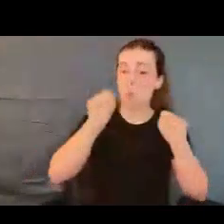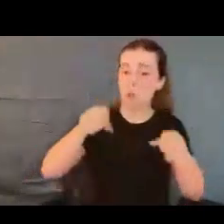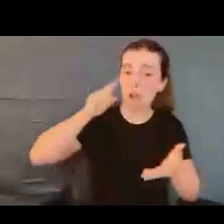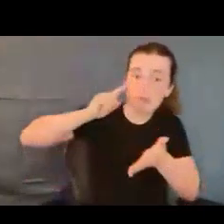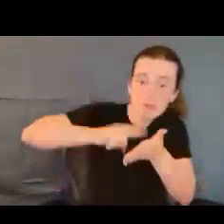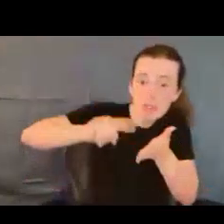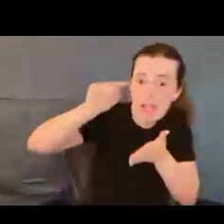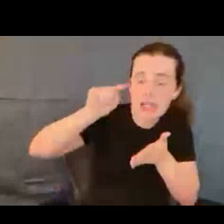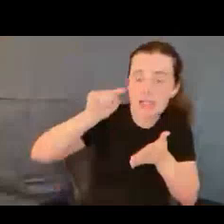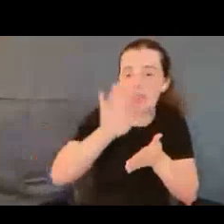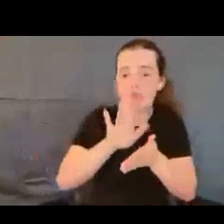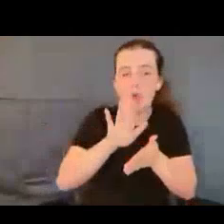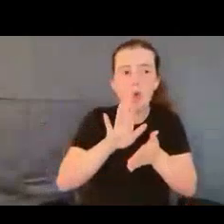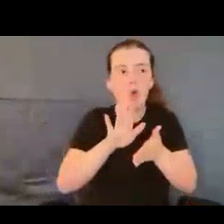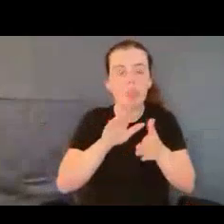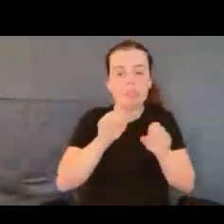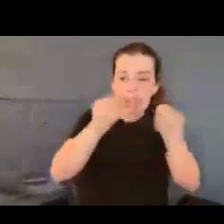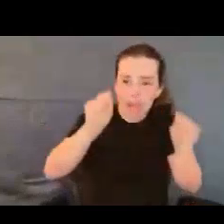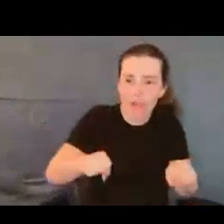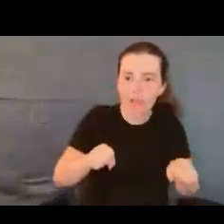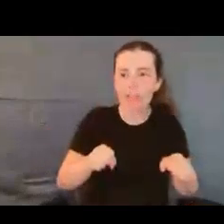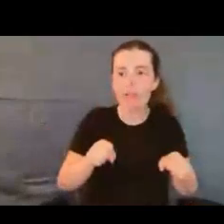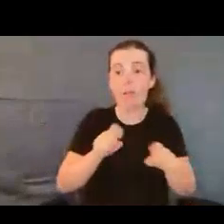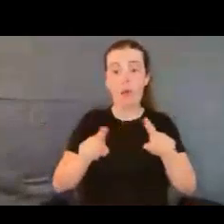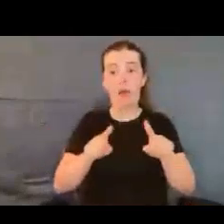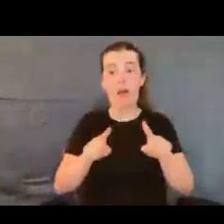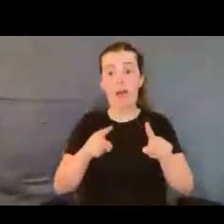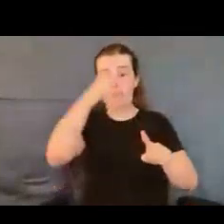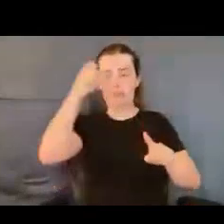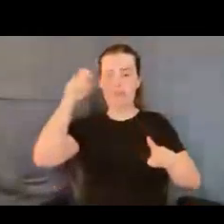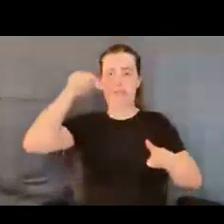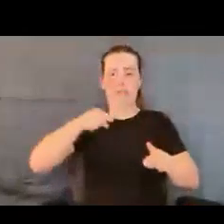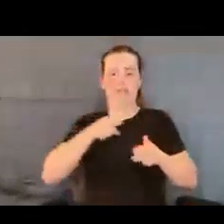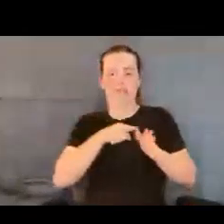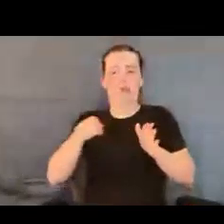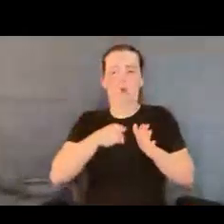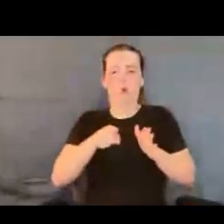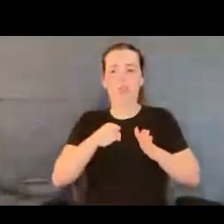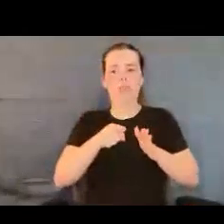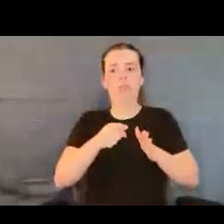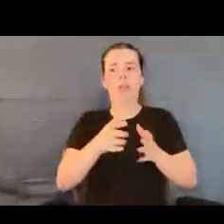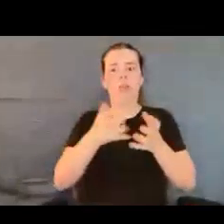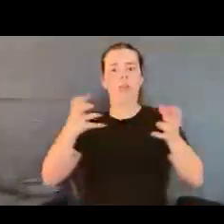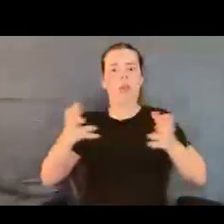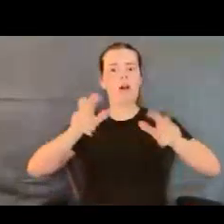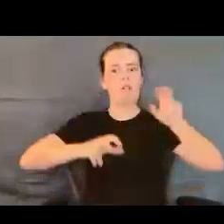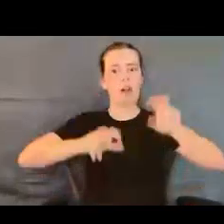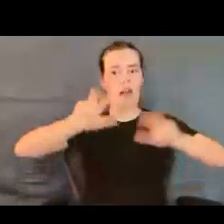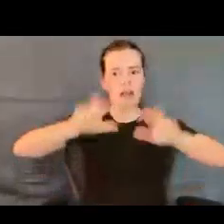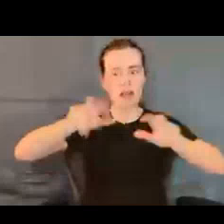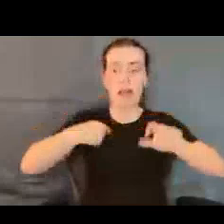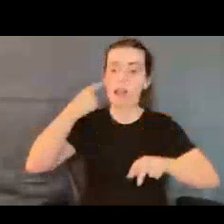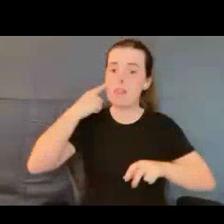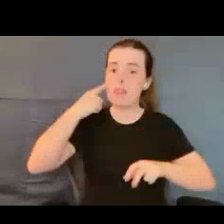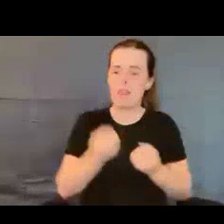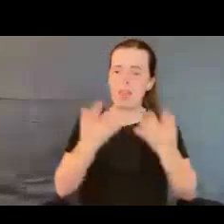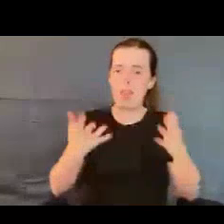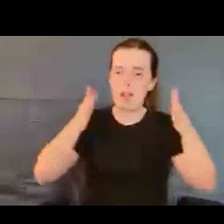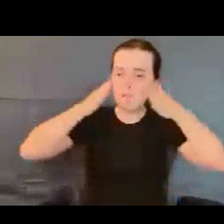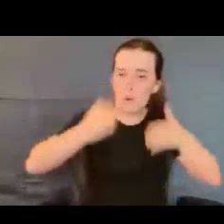against those cutoffs. But because this is a hiking heavy course, I think with the right like focus, obviously don't just